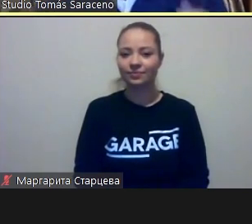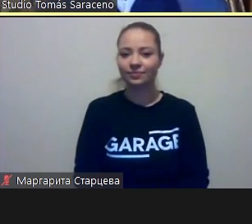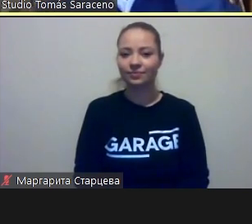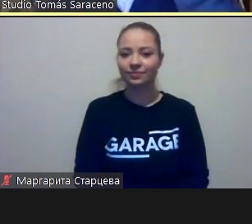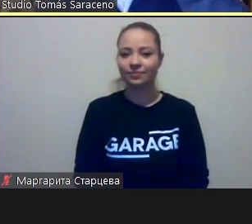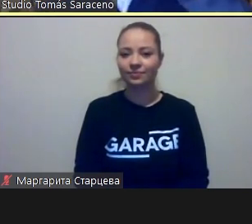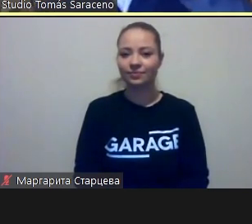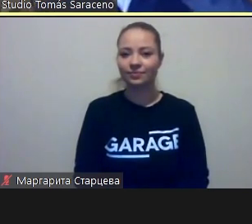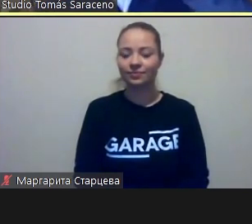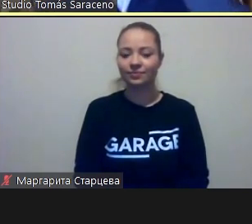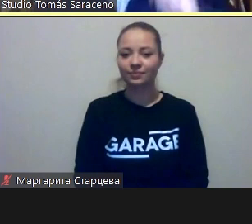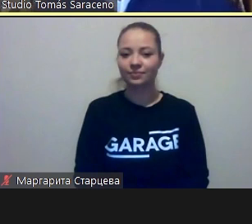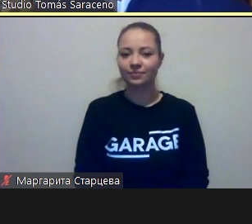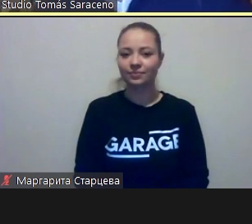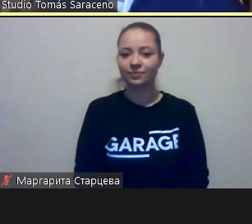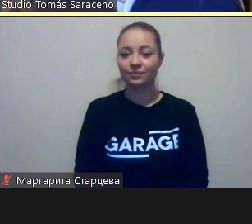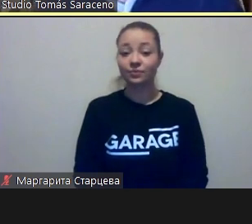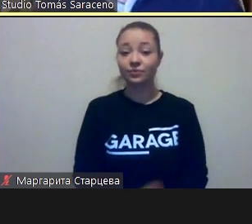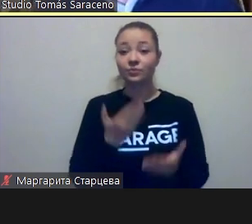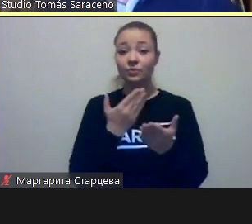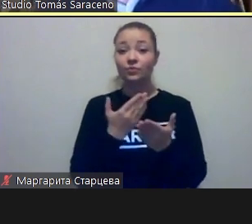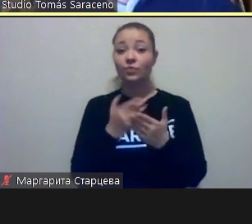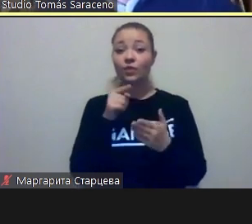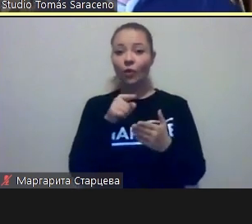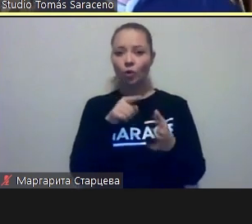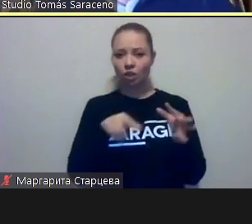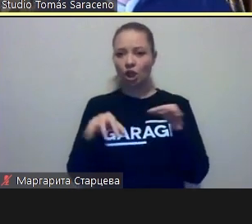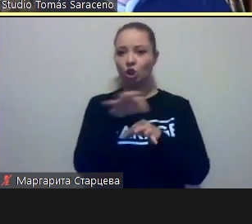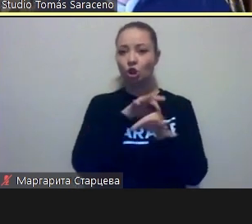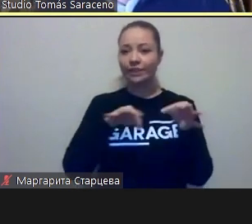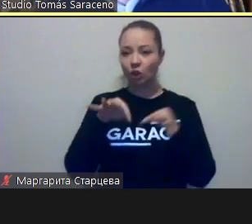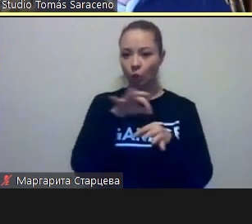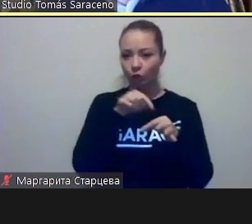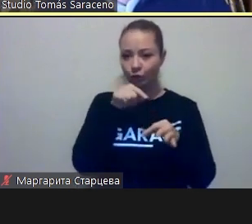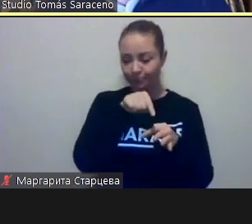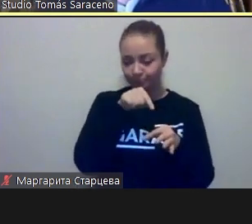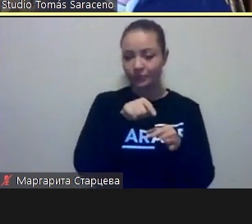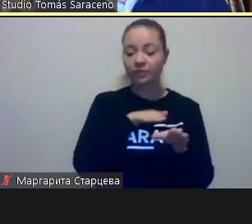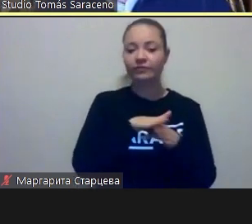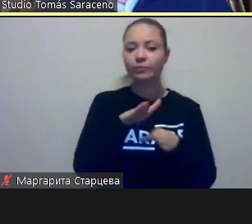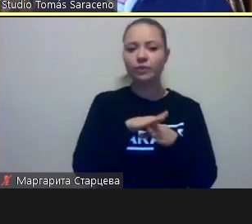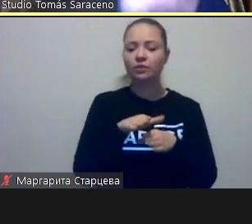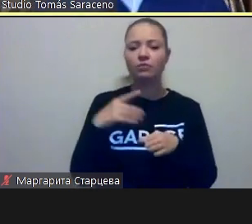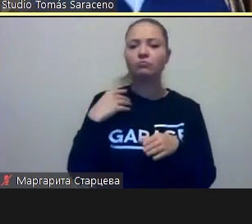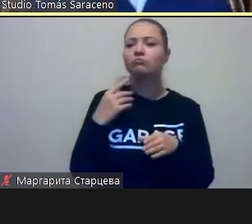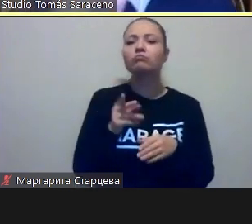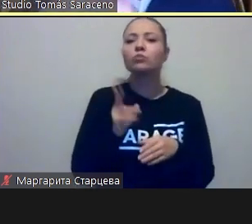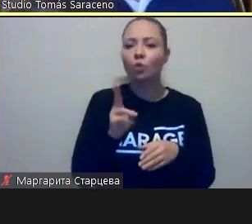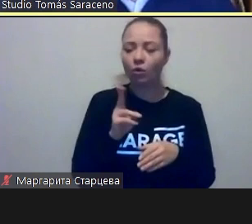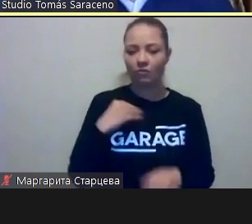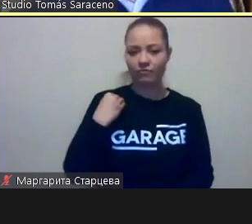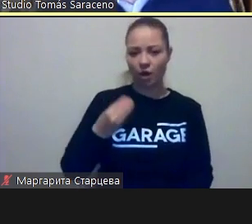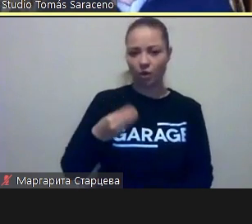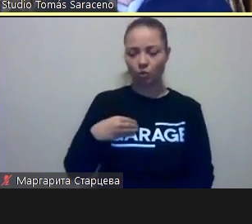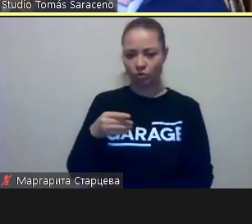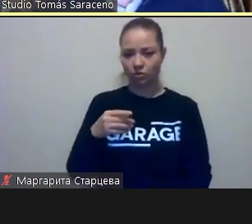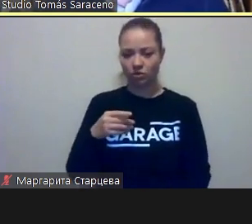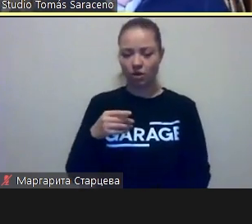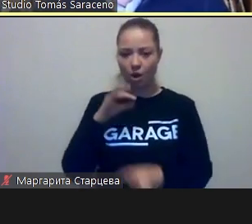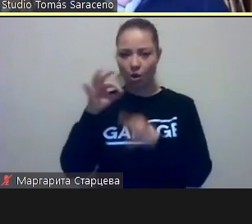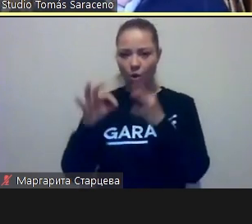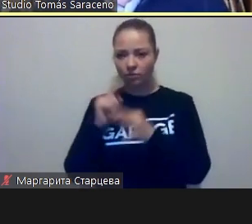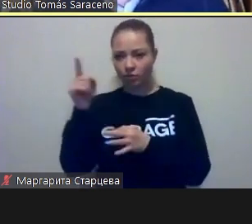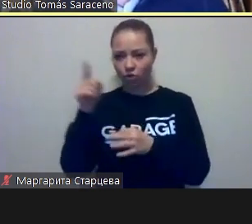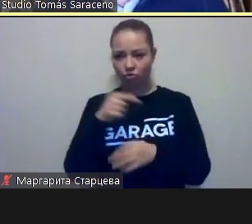I mean, this is a drawing that was made by the French Space Agency, and you could see the curve, the sinusoid, that